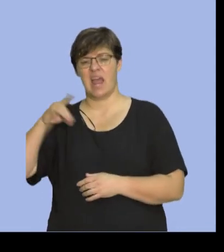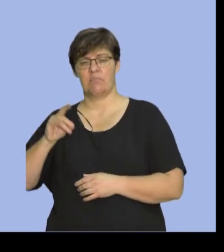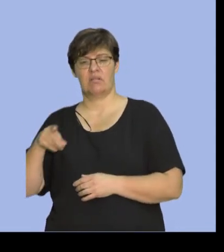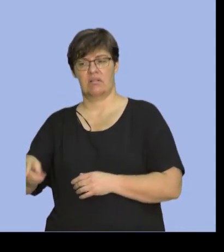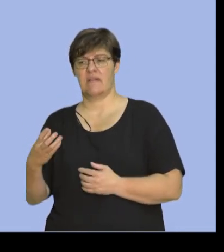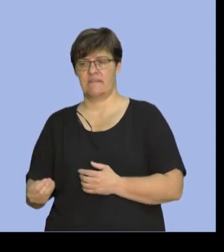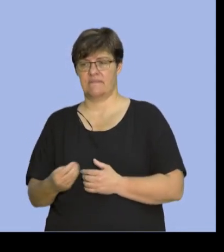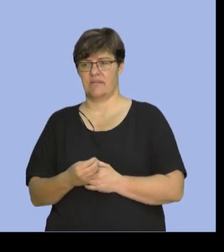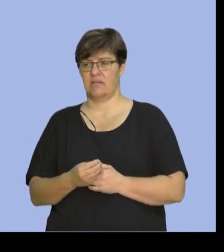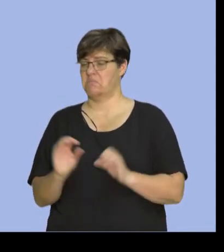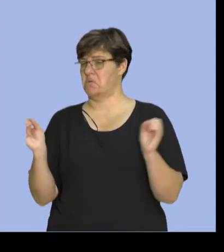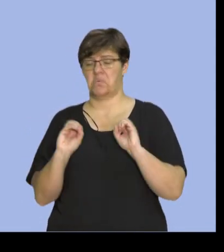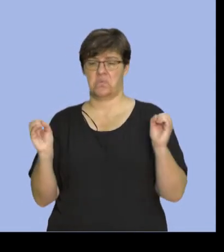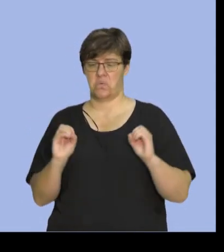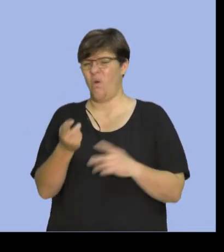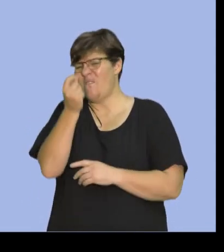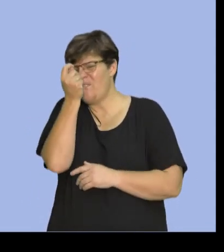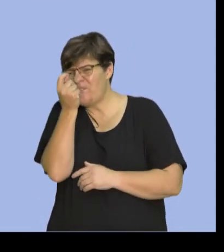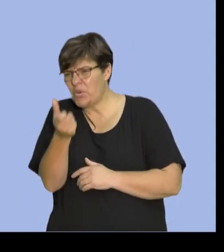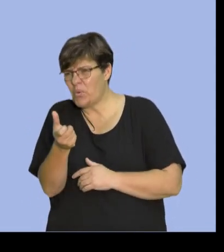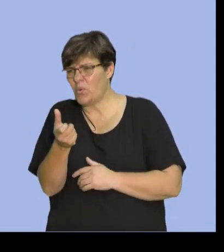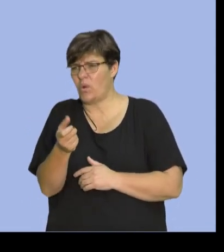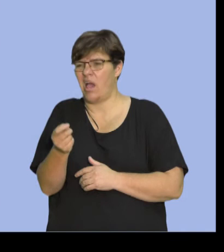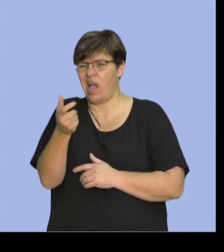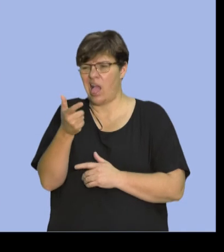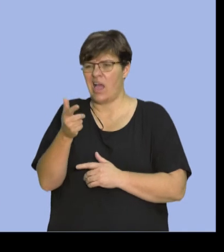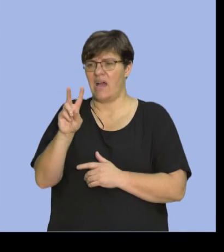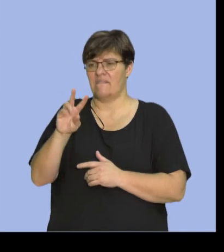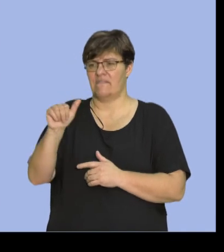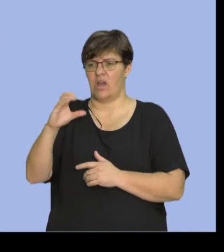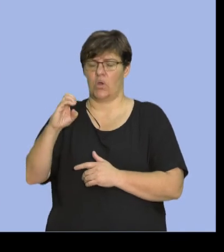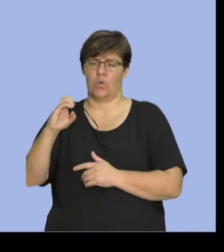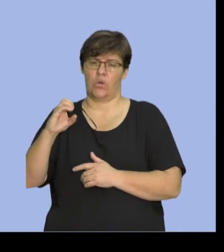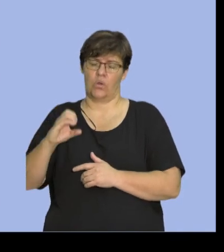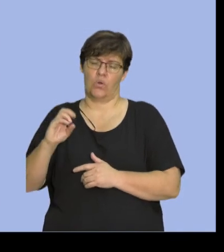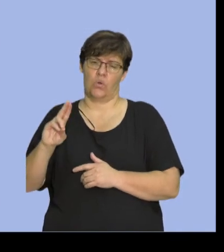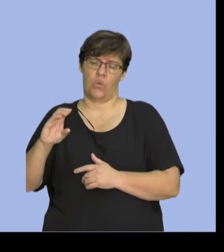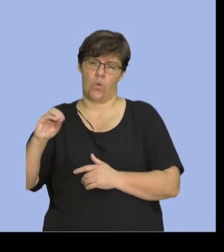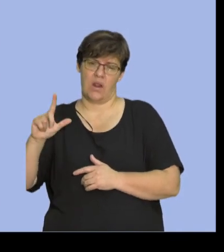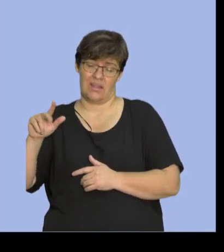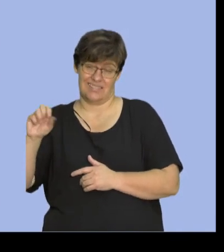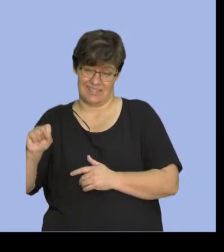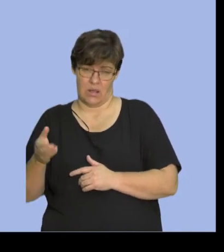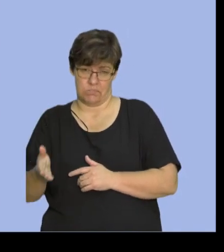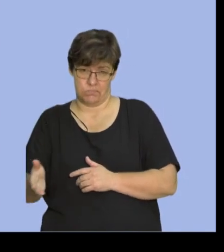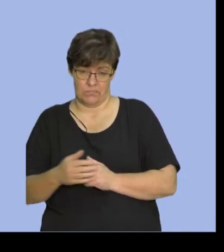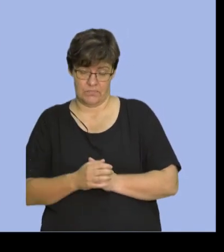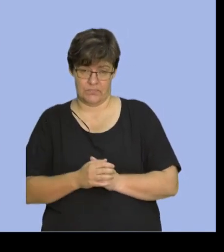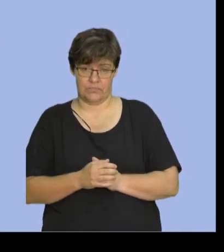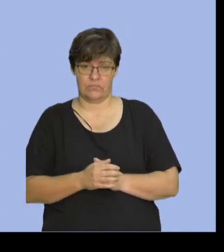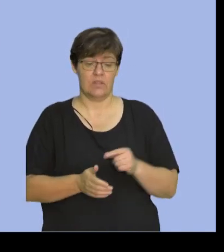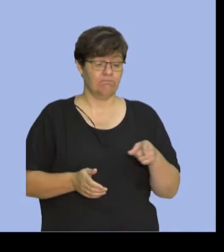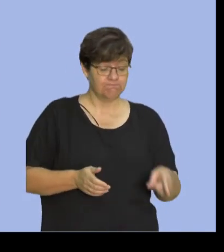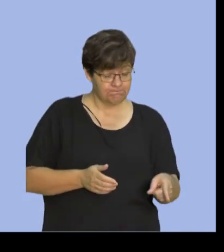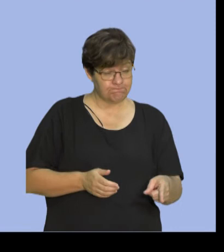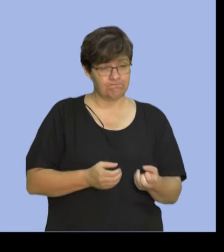have none or even a few small specialized vacuoles may be present. Plant cells